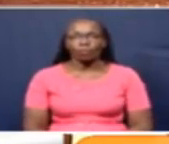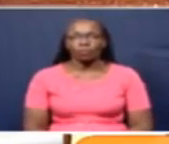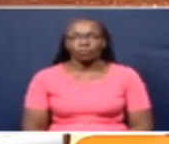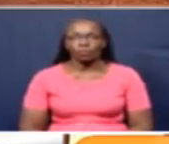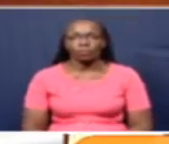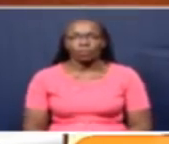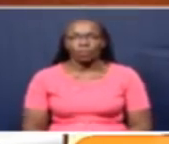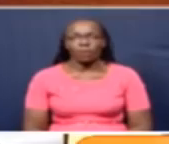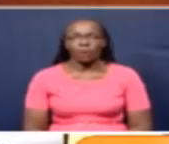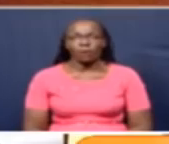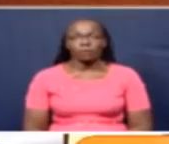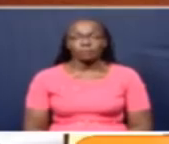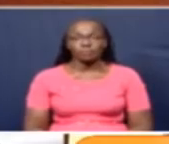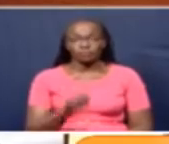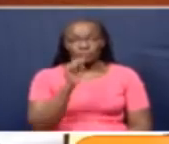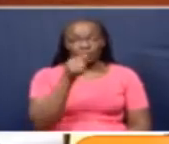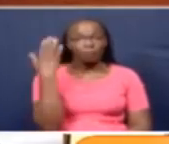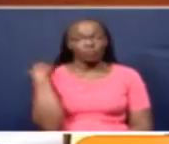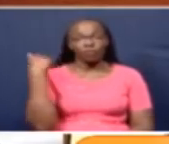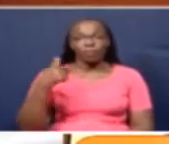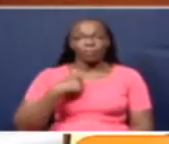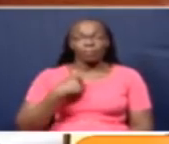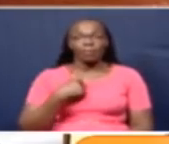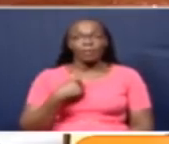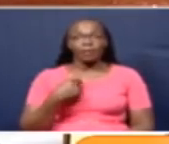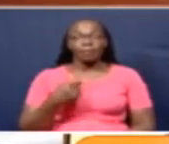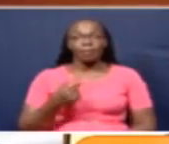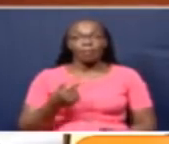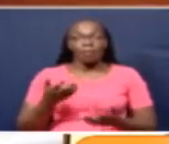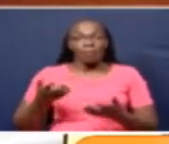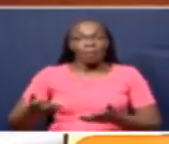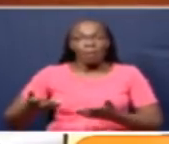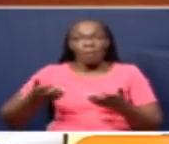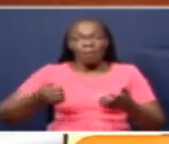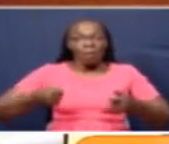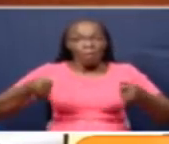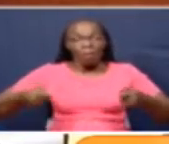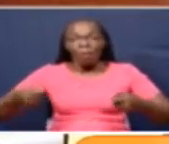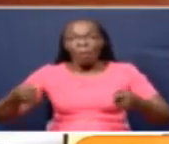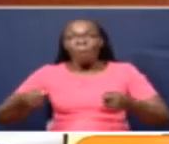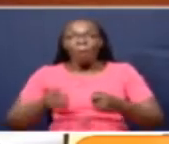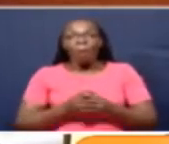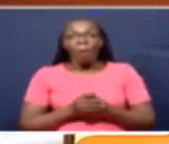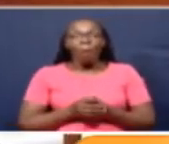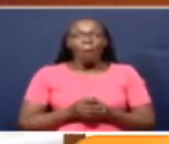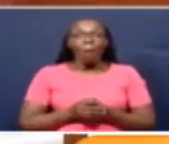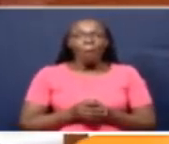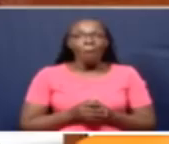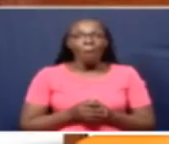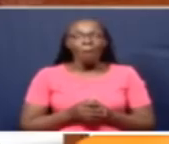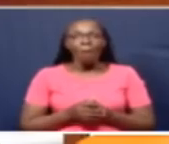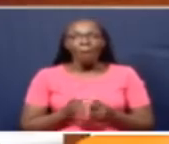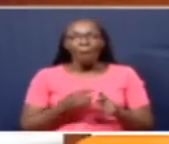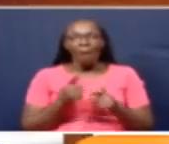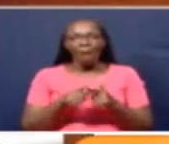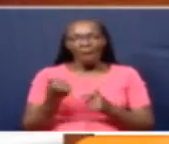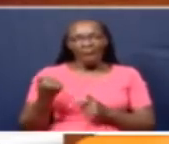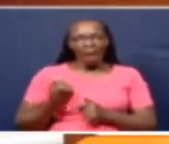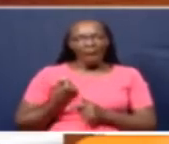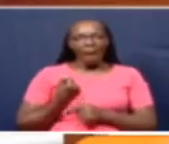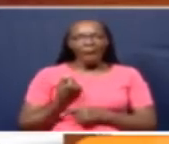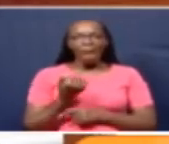Yeah. I used to carry this mandolino. I'm not kidding you, I swear. Carry the mandolino. I'm a little kid. But all the little girls used to follow me around. The